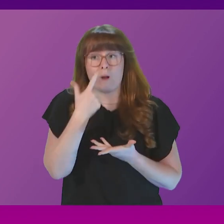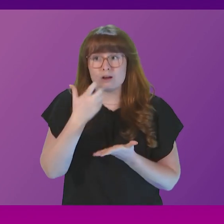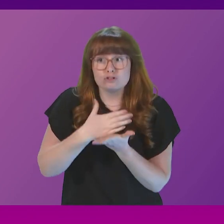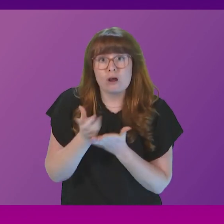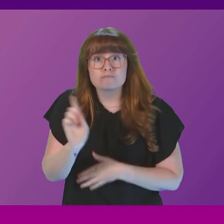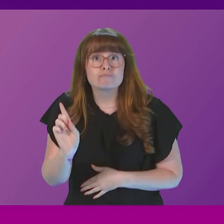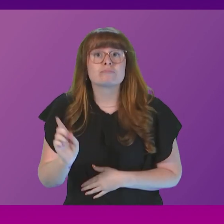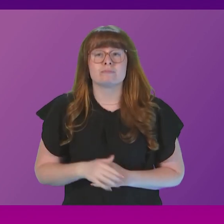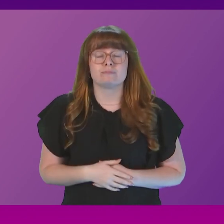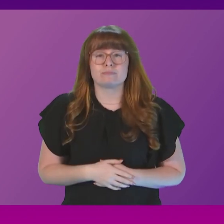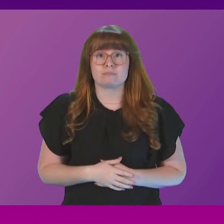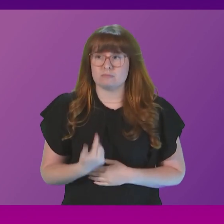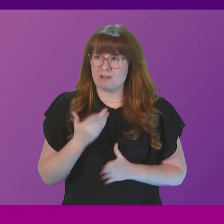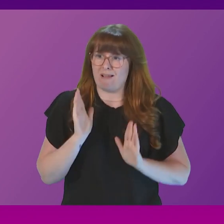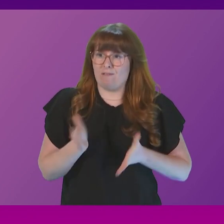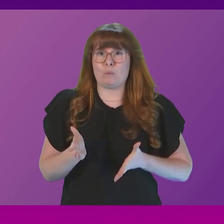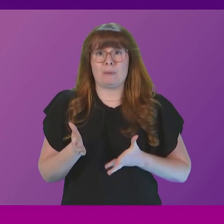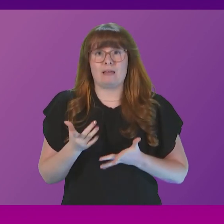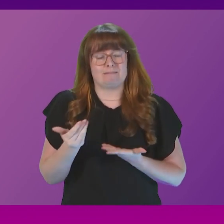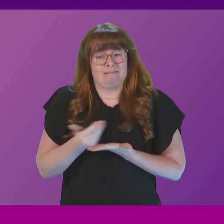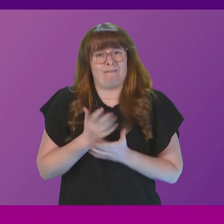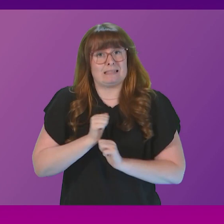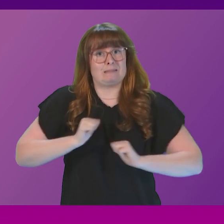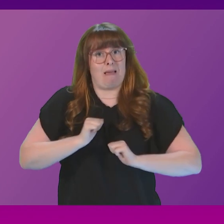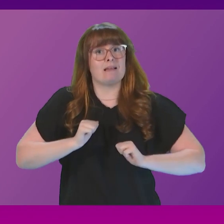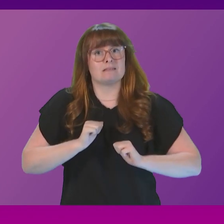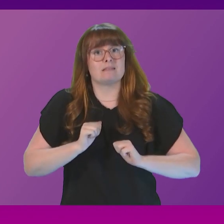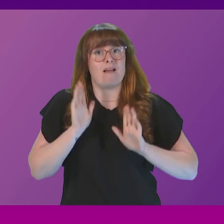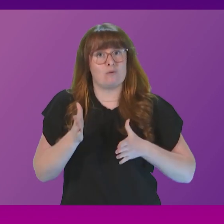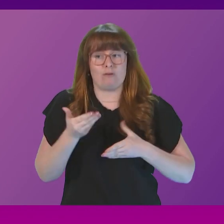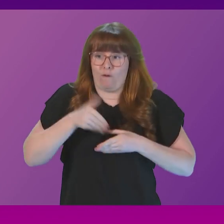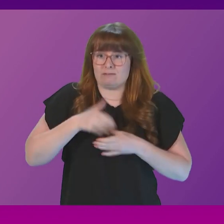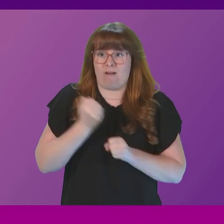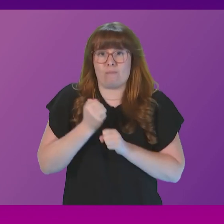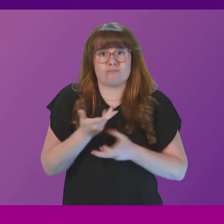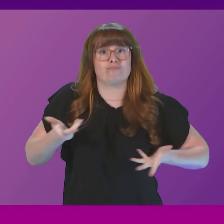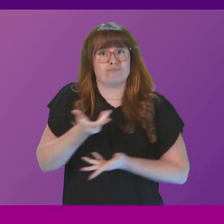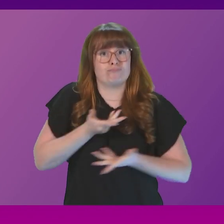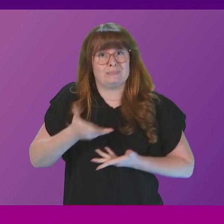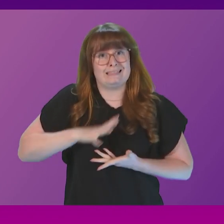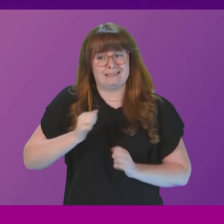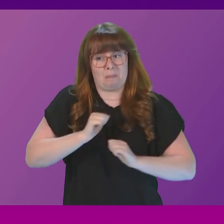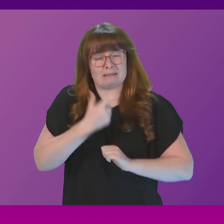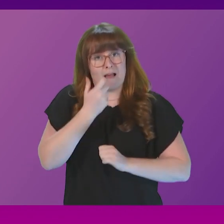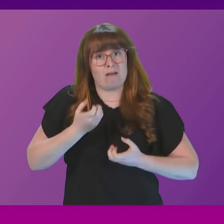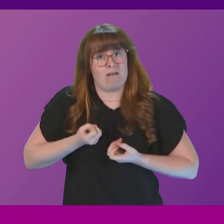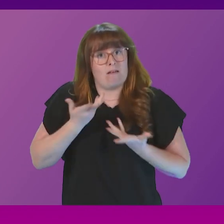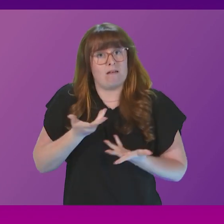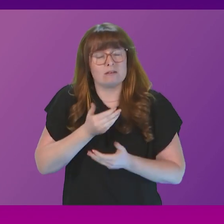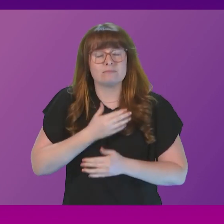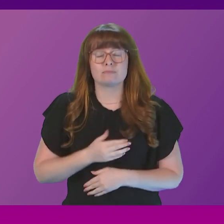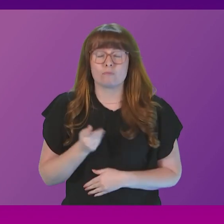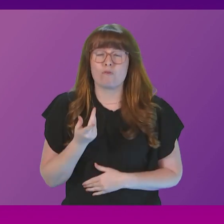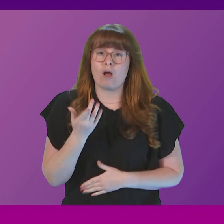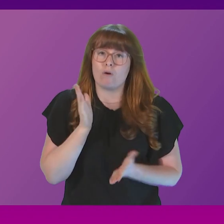to be a safe space, I think, for those intergovernmental discussions to happen with some